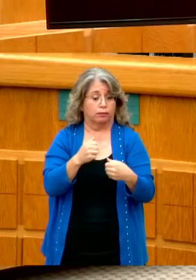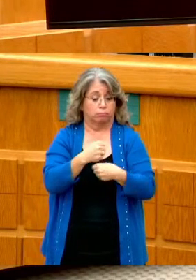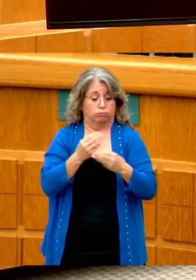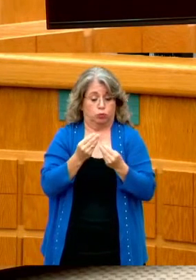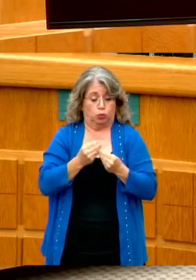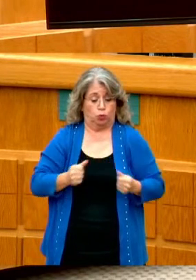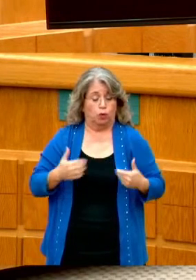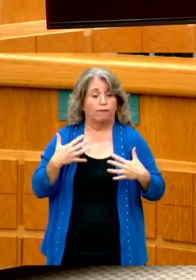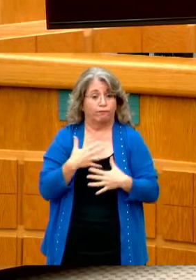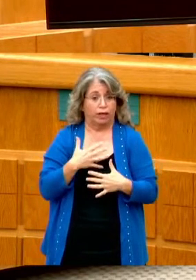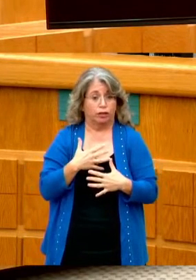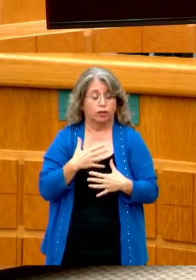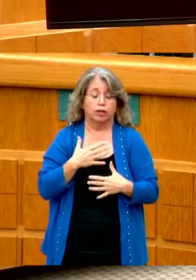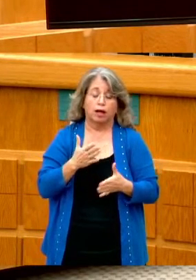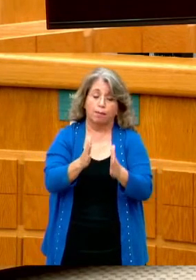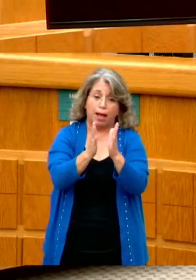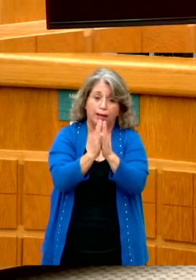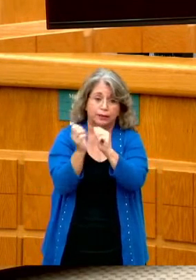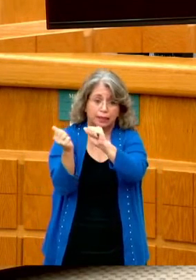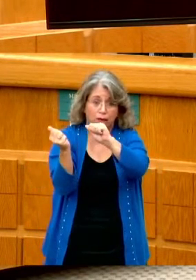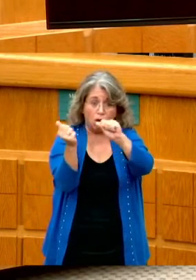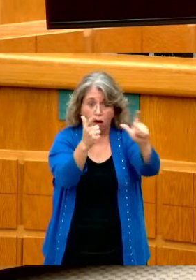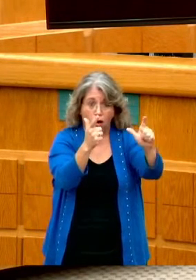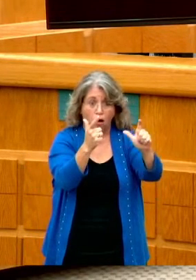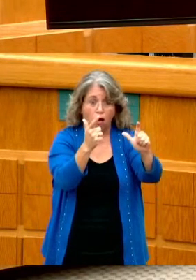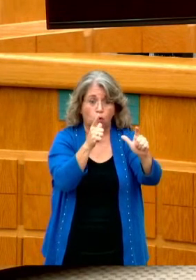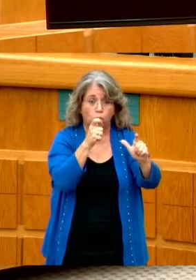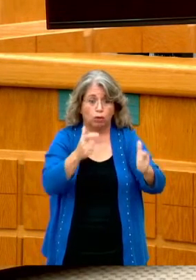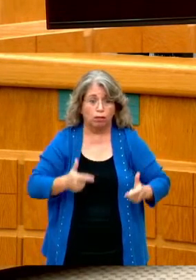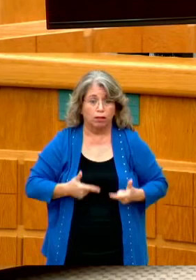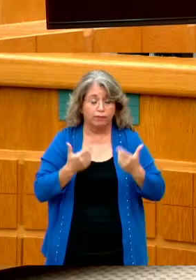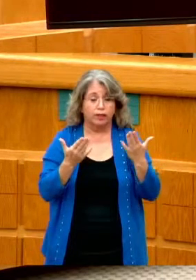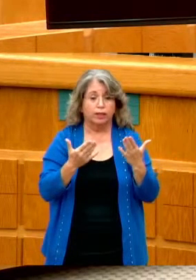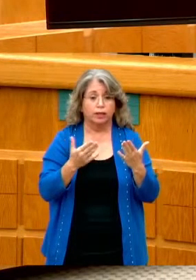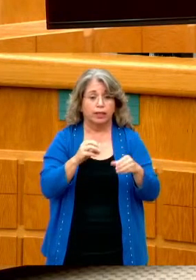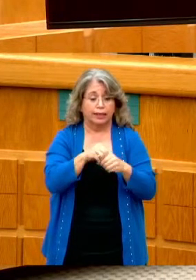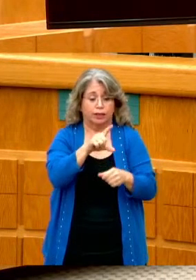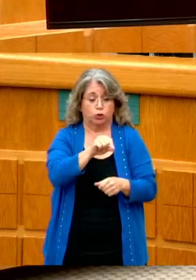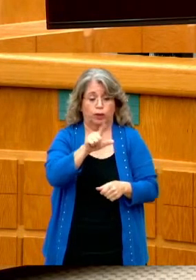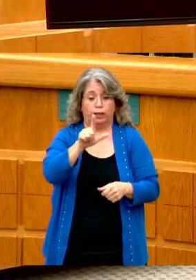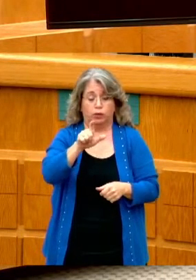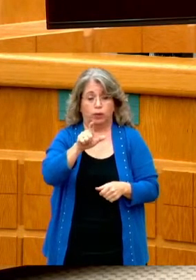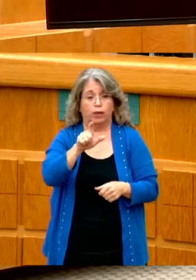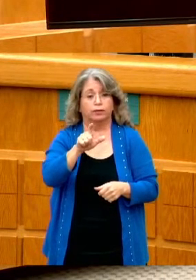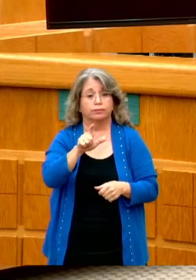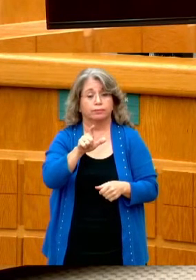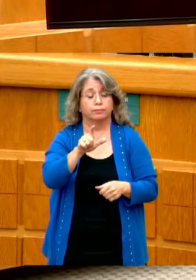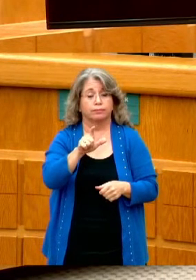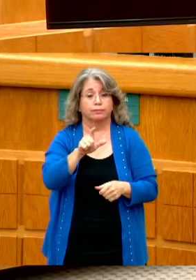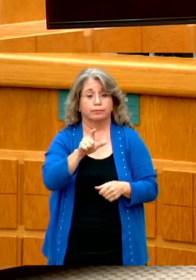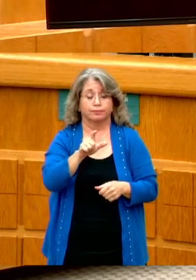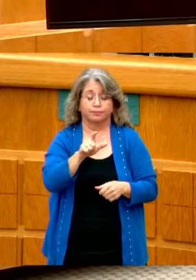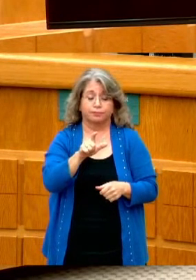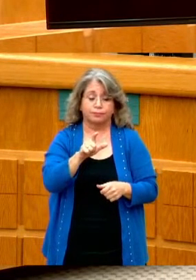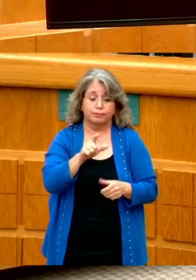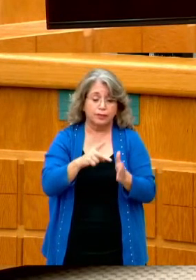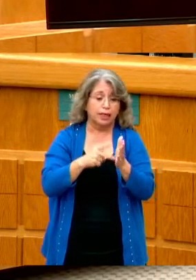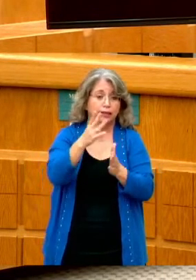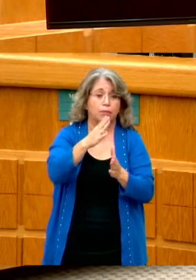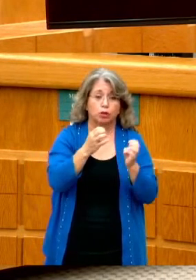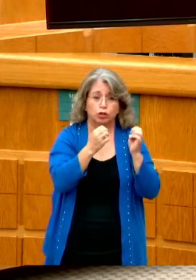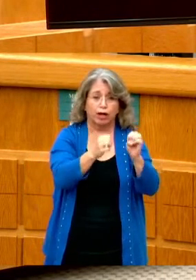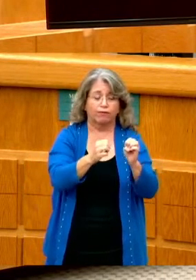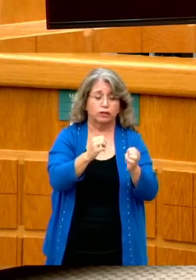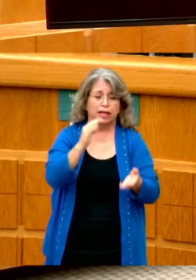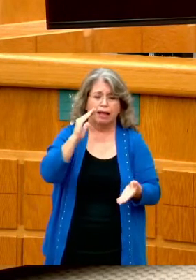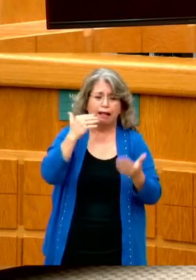all residents to please, in the beginning of 2021, redouble your efforts. Limit yourself to those activities that you need